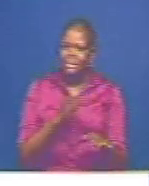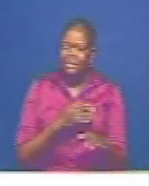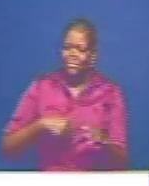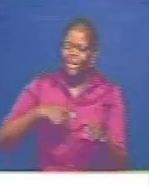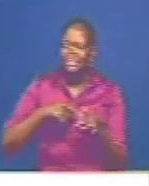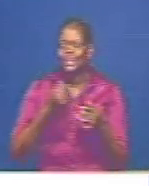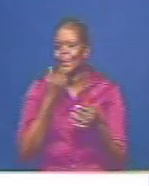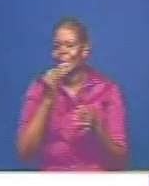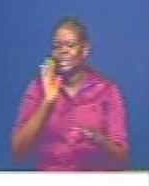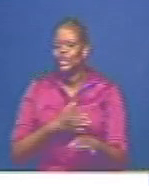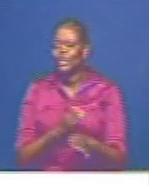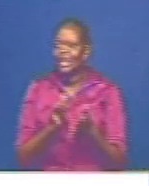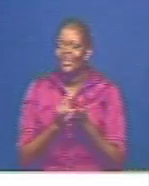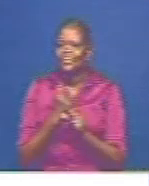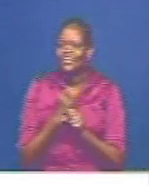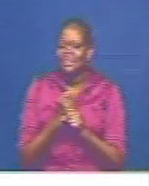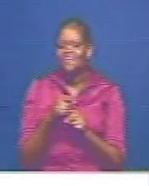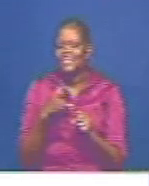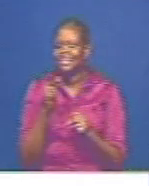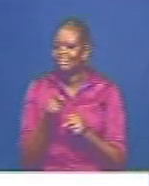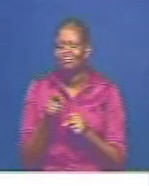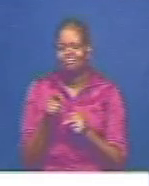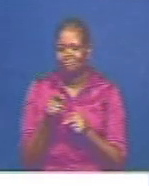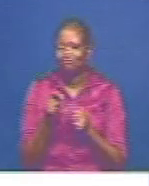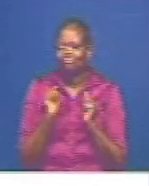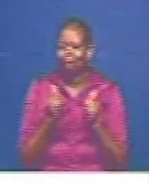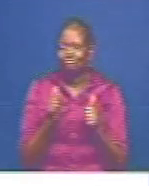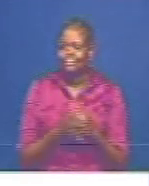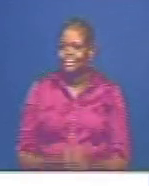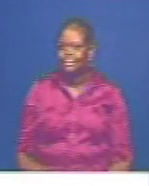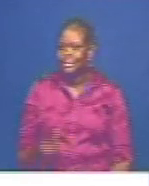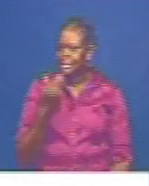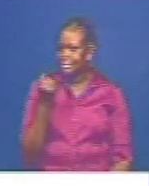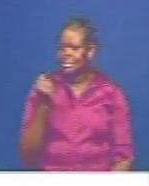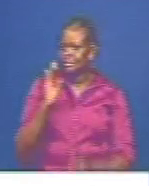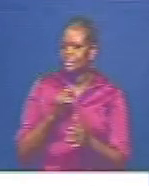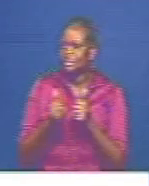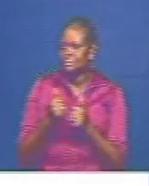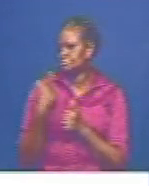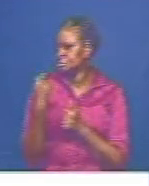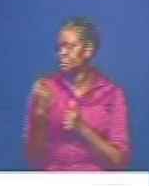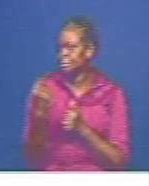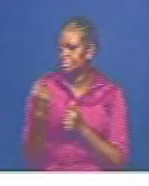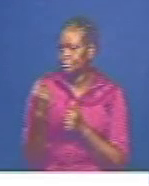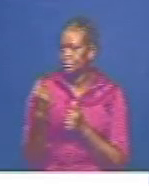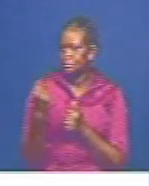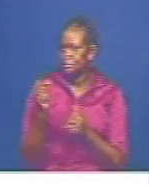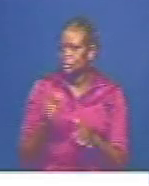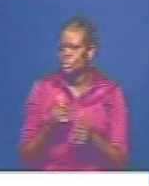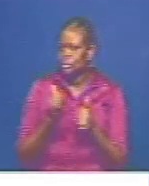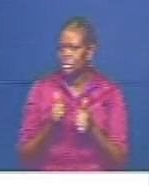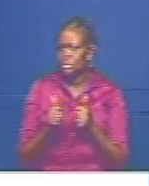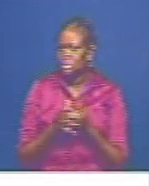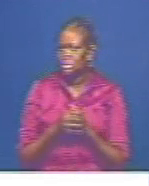your best music that you've done and you feel like this is what has sold me out? The best music is my recent publishing, which is called I